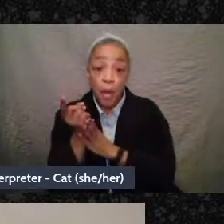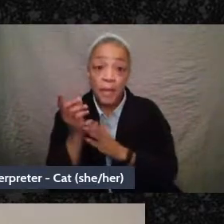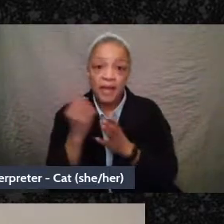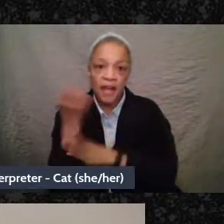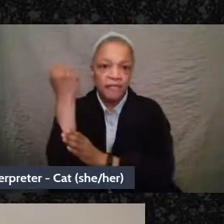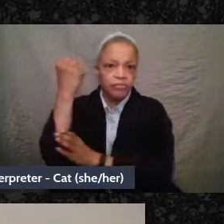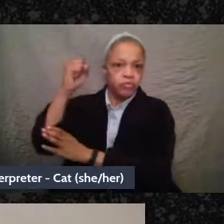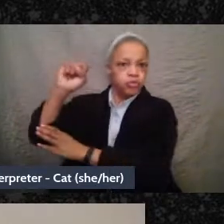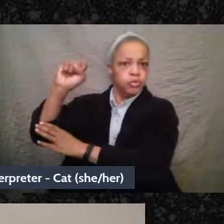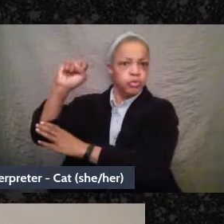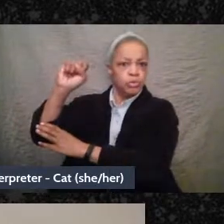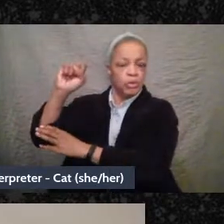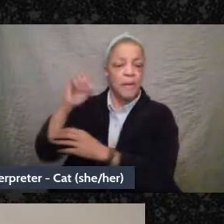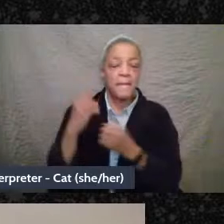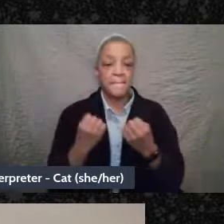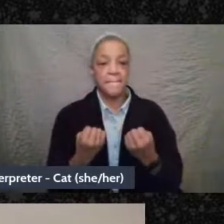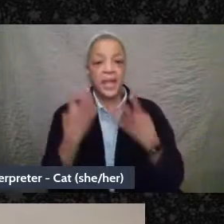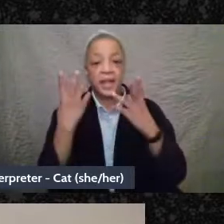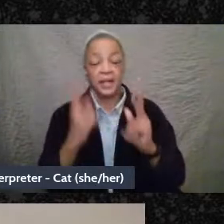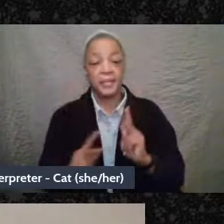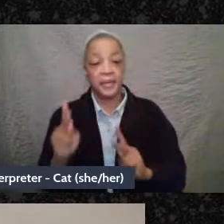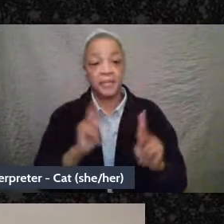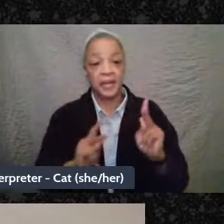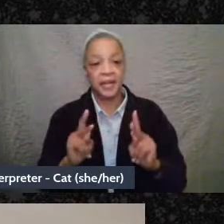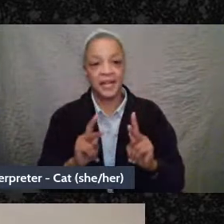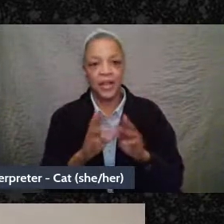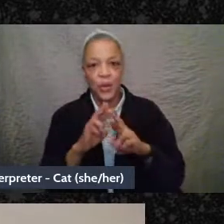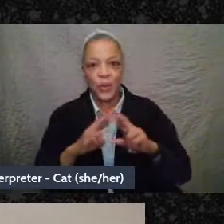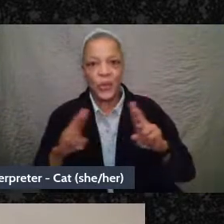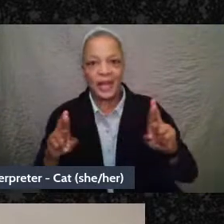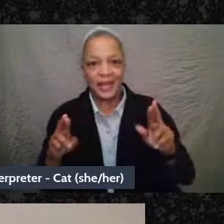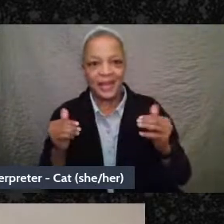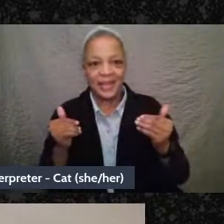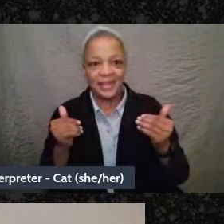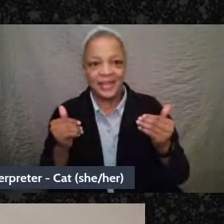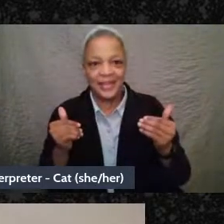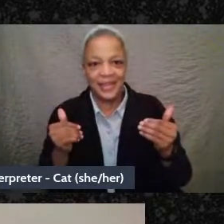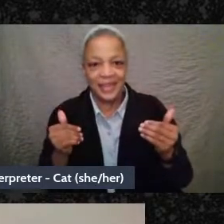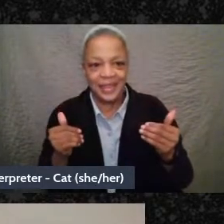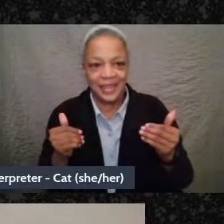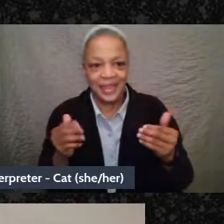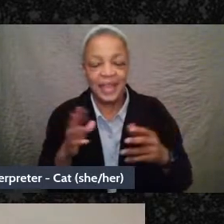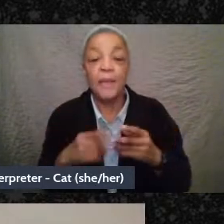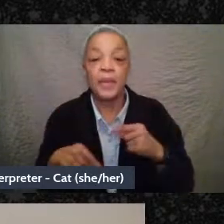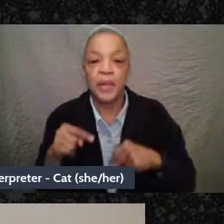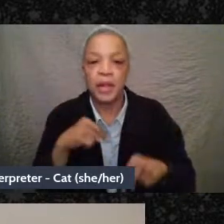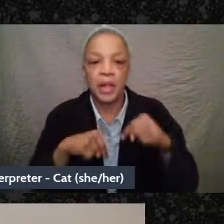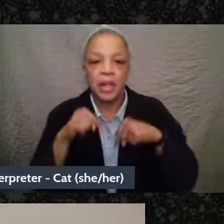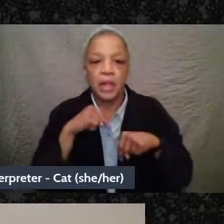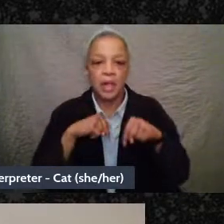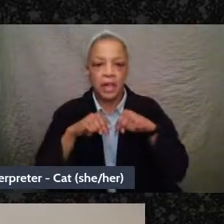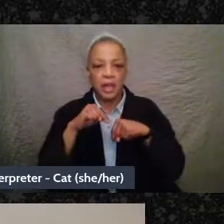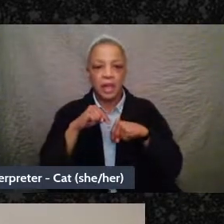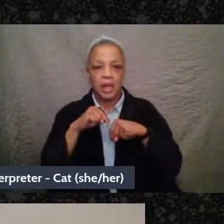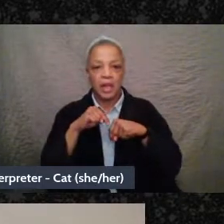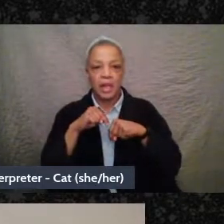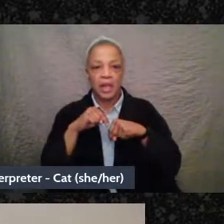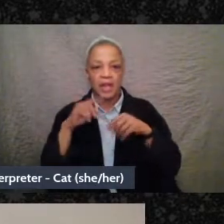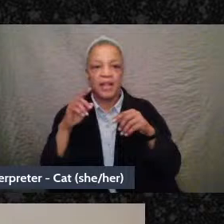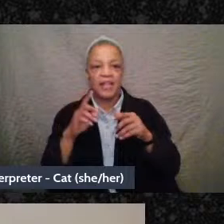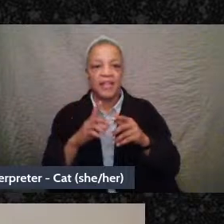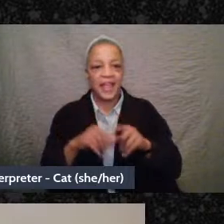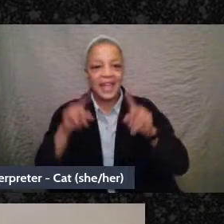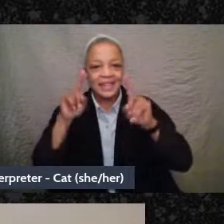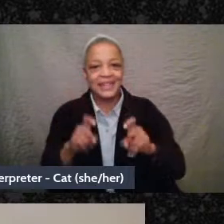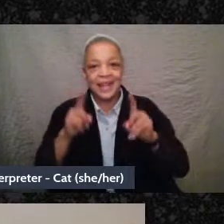lot of people are having a tip in their tongue, and then people walk it back as far as they possibly can. And then that's a test of us. And we have